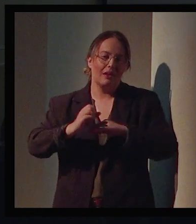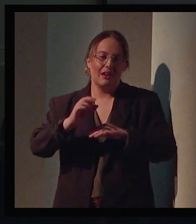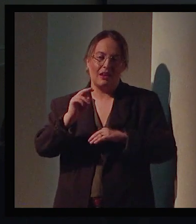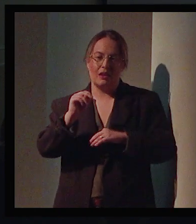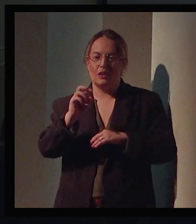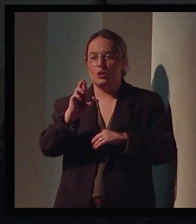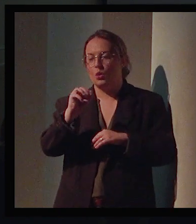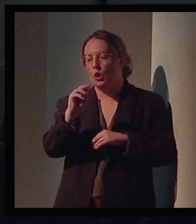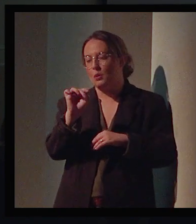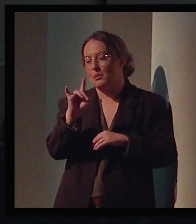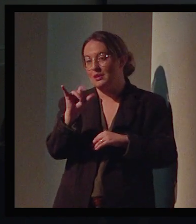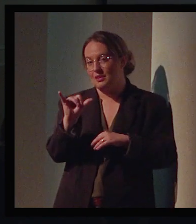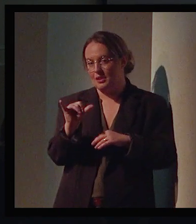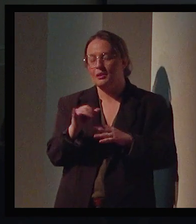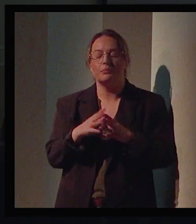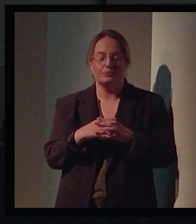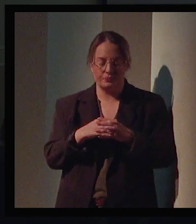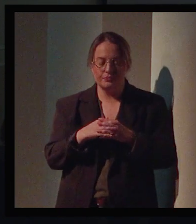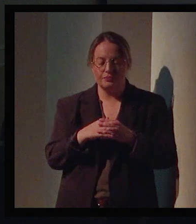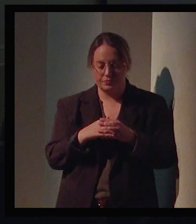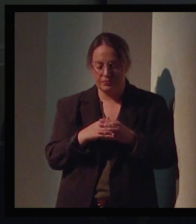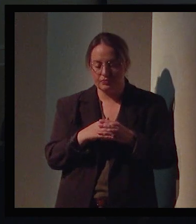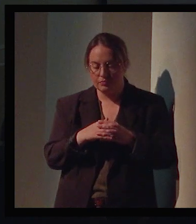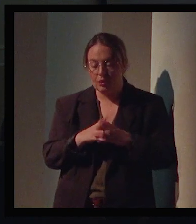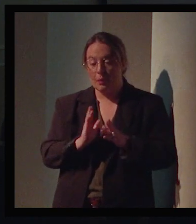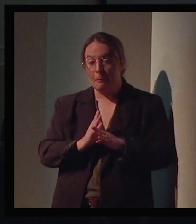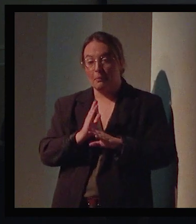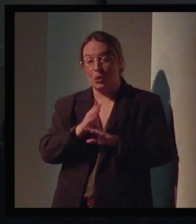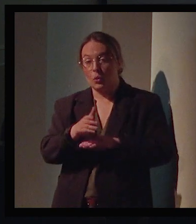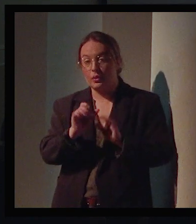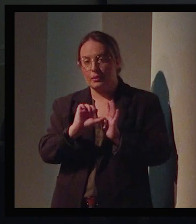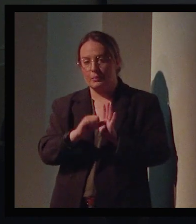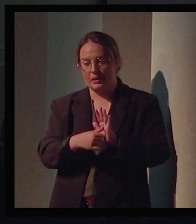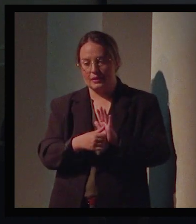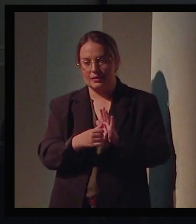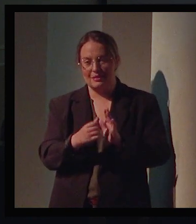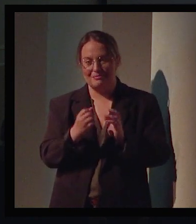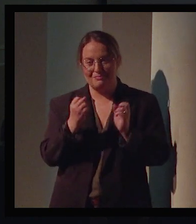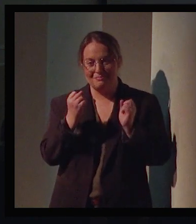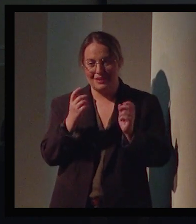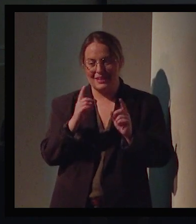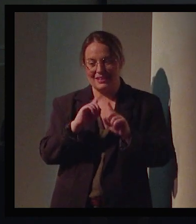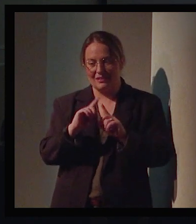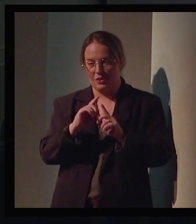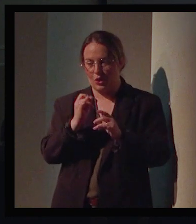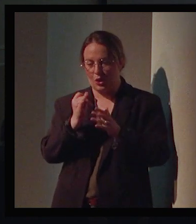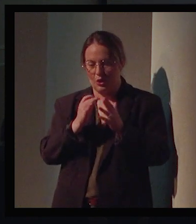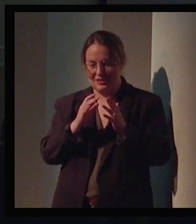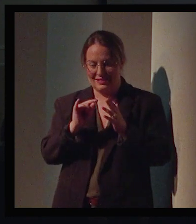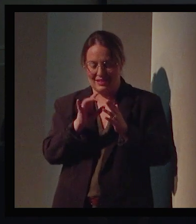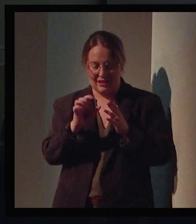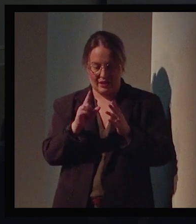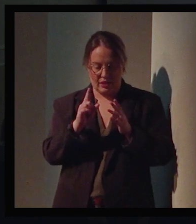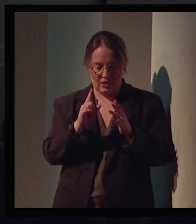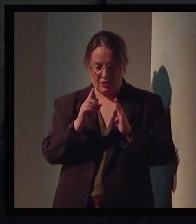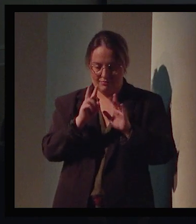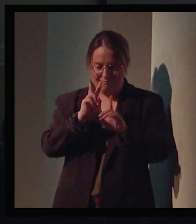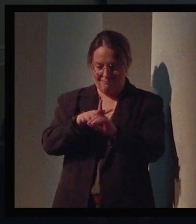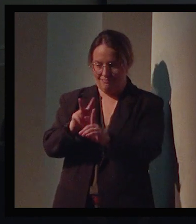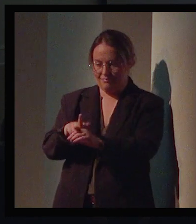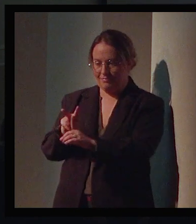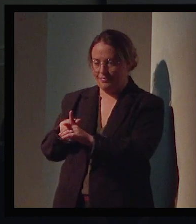Post-Impressionism, really an assortment of many different artists and styles, so designated mainly because they came to prominence in